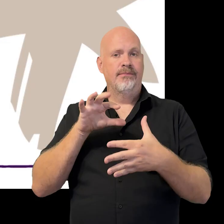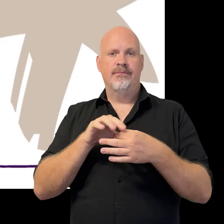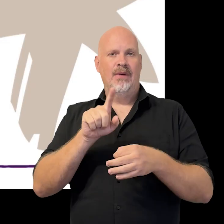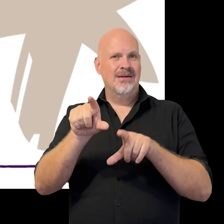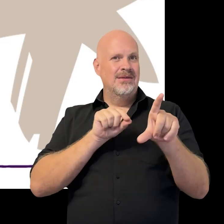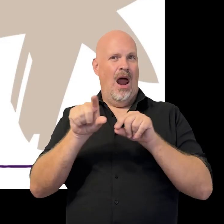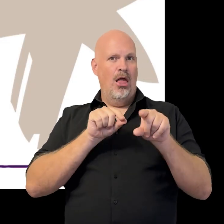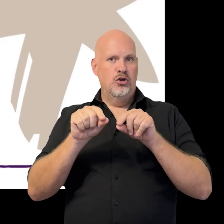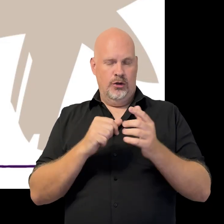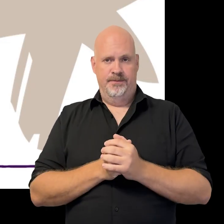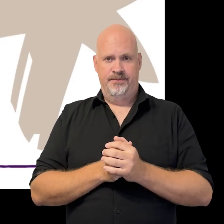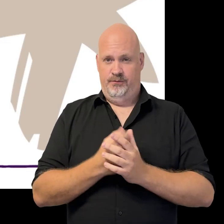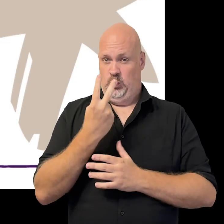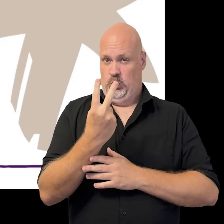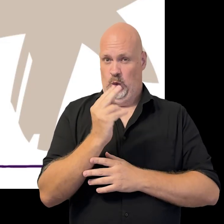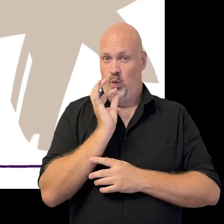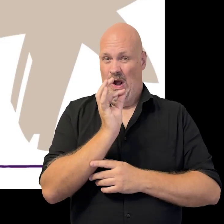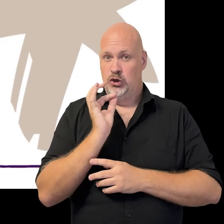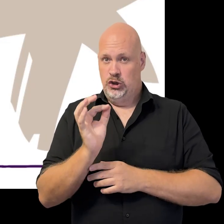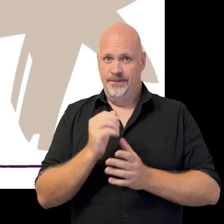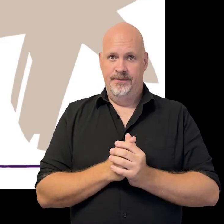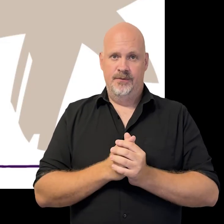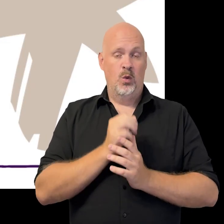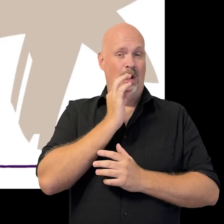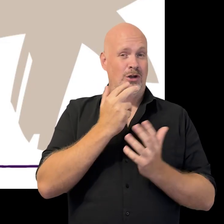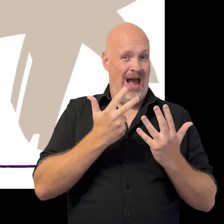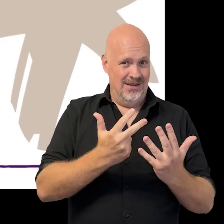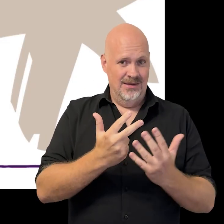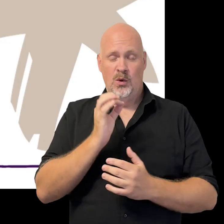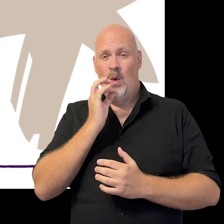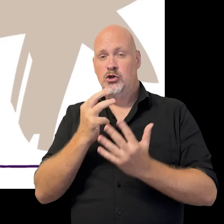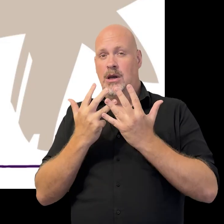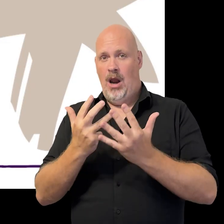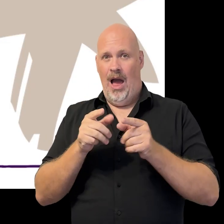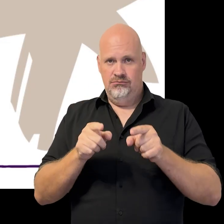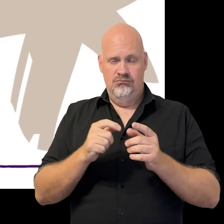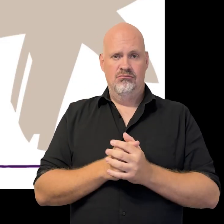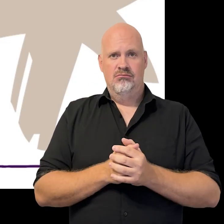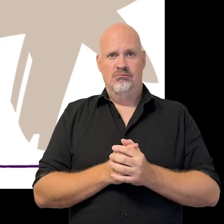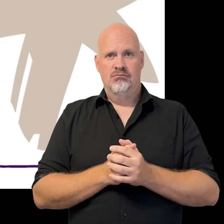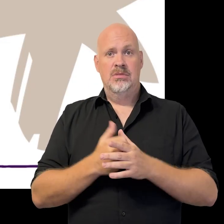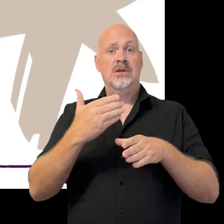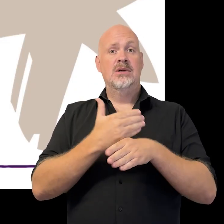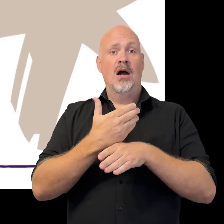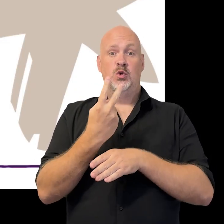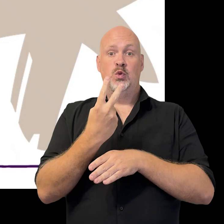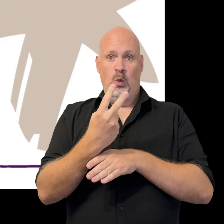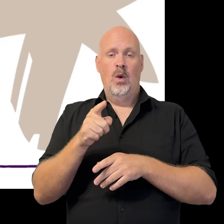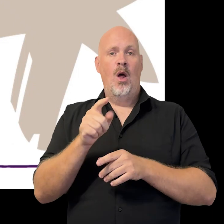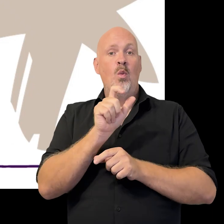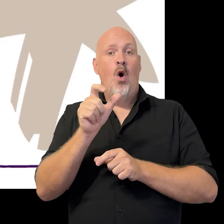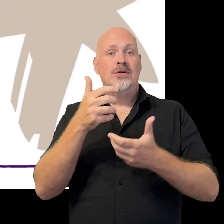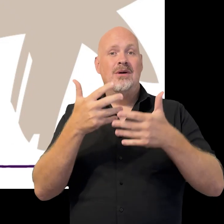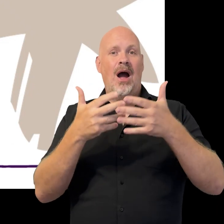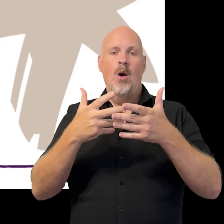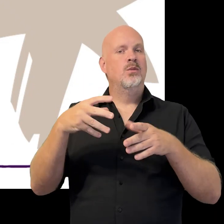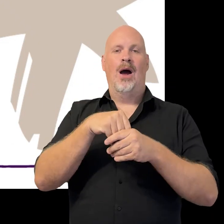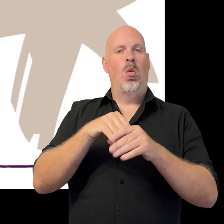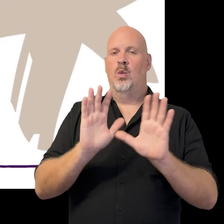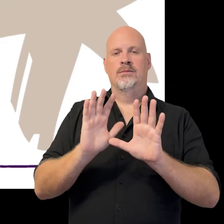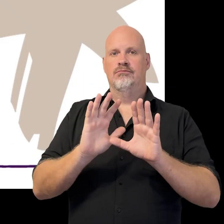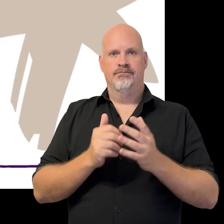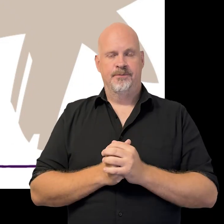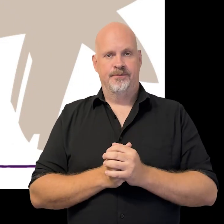need to be people focused and have strategic relevance to the organisation. Now,